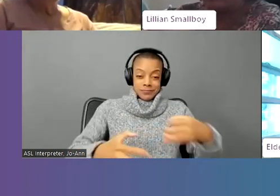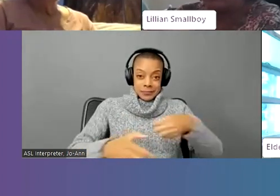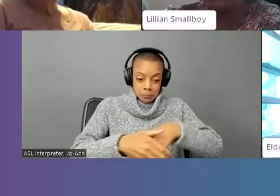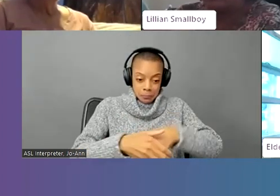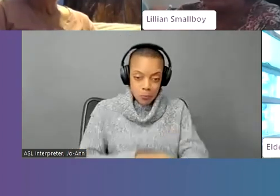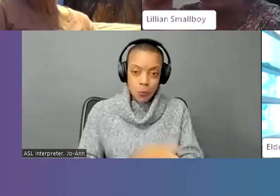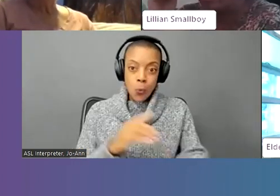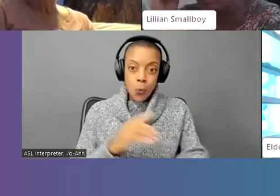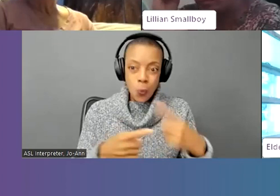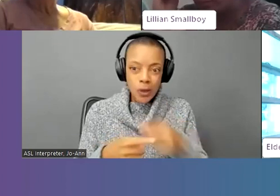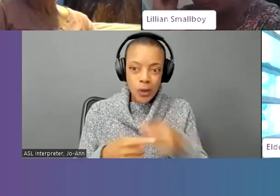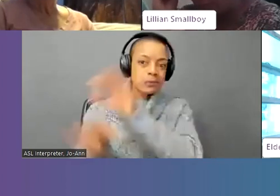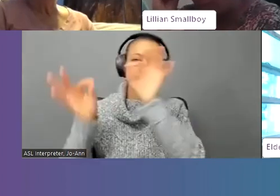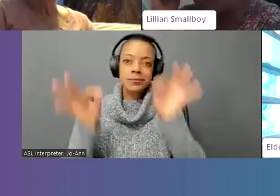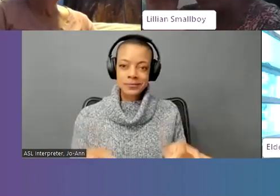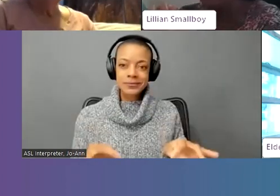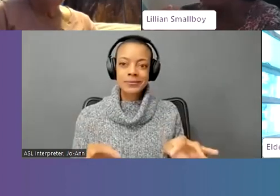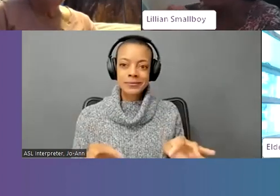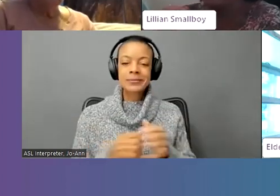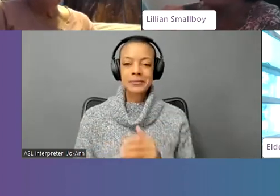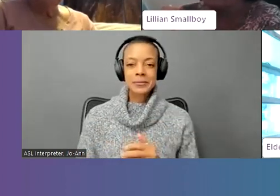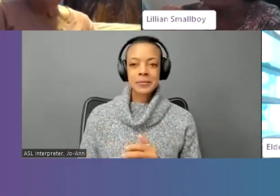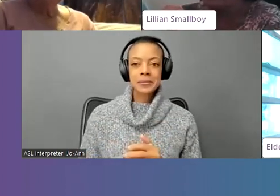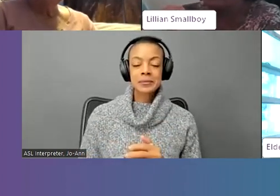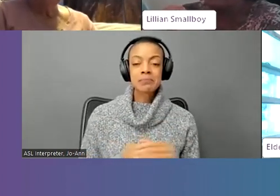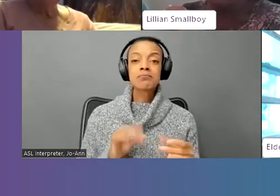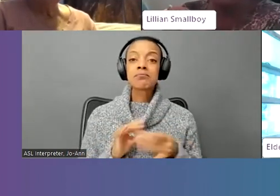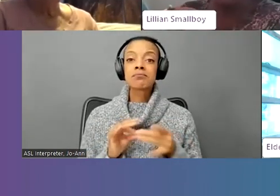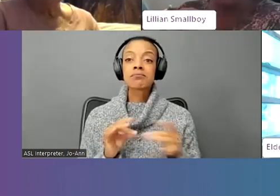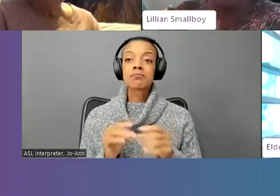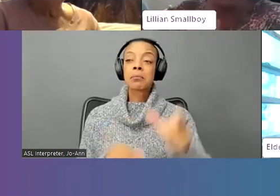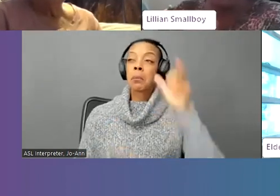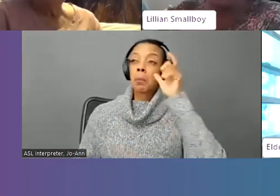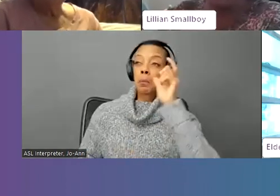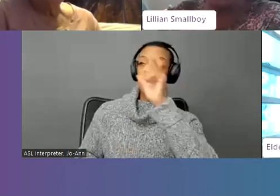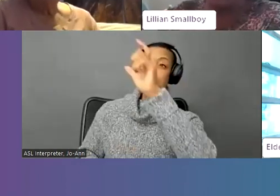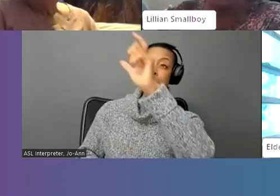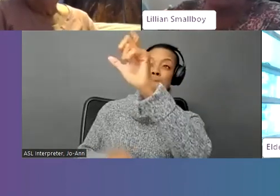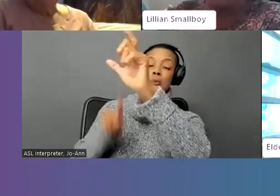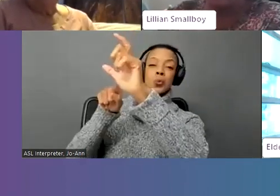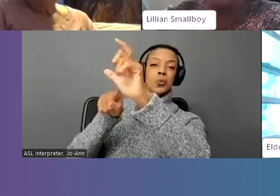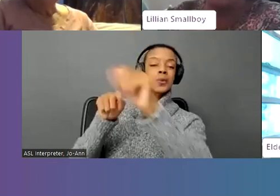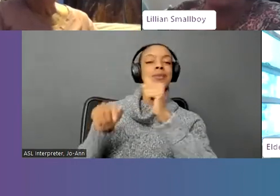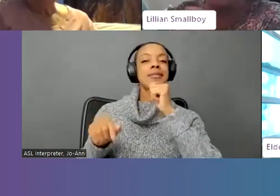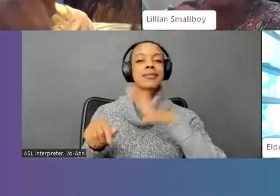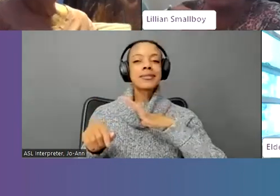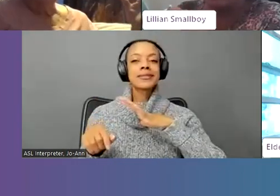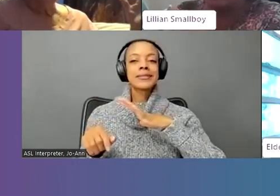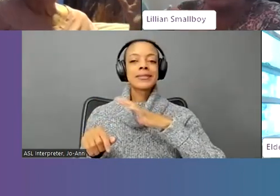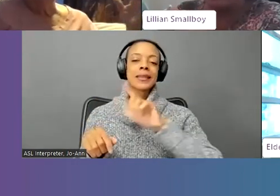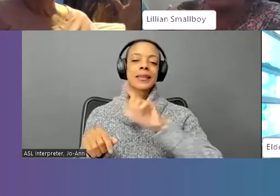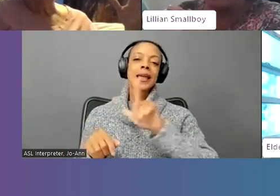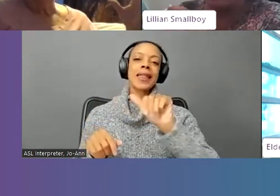And I've heard that, when they talk about the moon, that she's a lady of the night. And that she has all